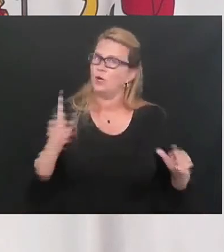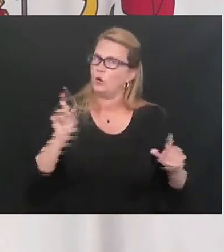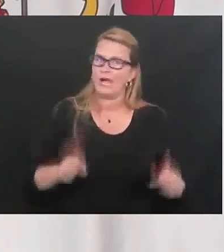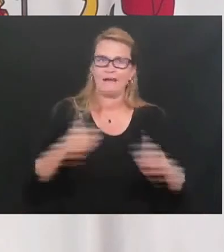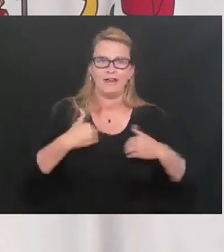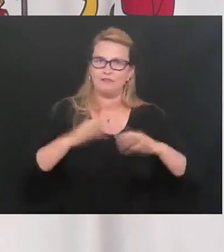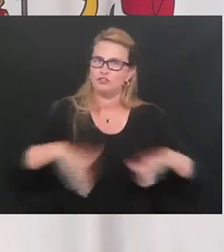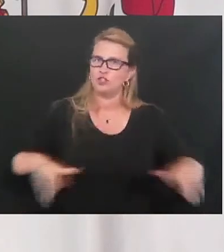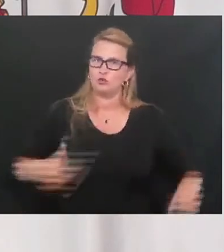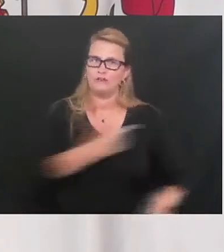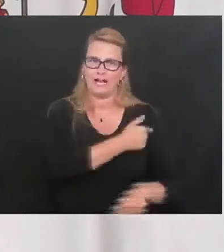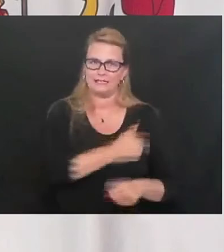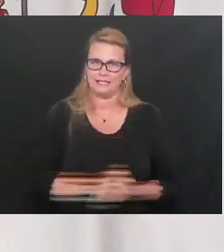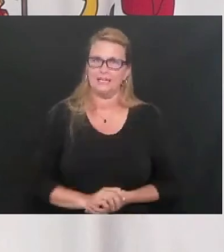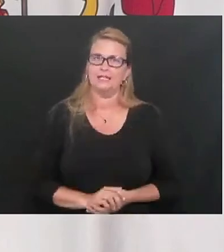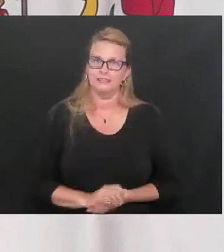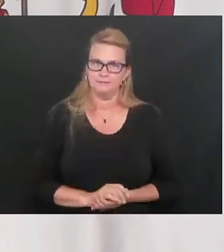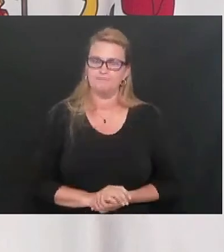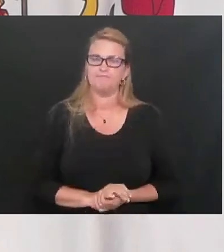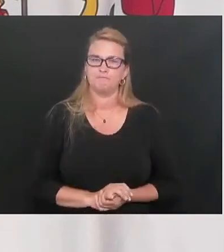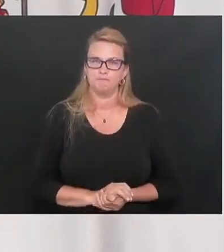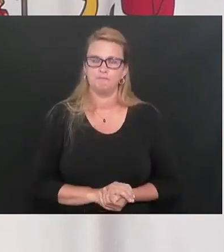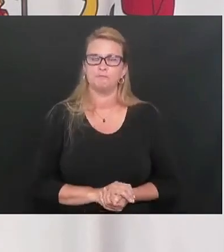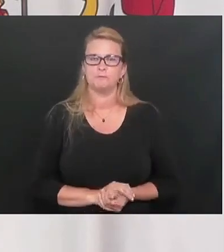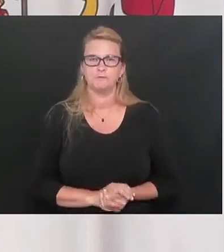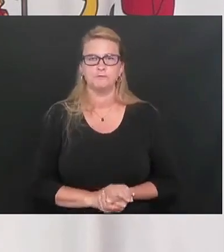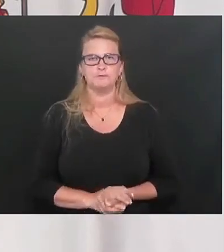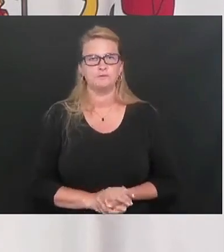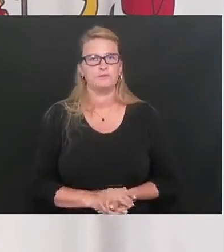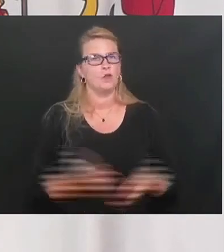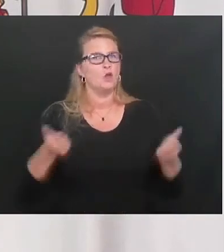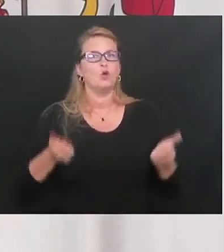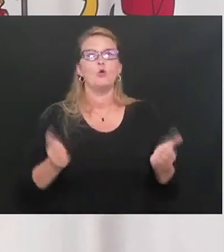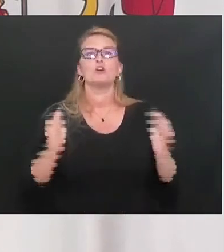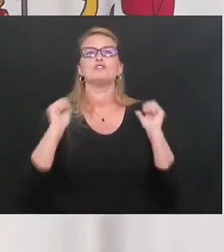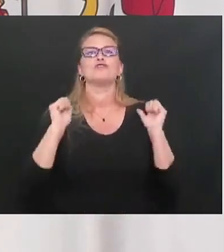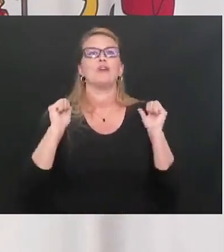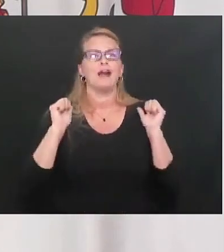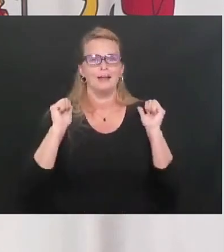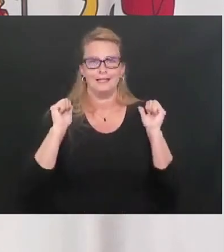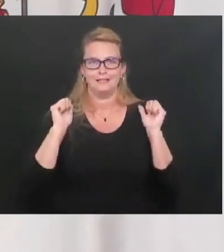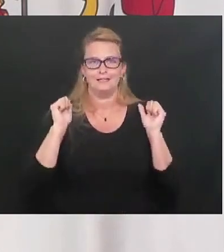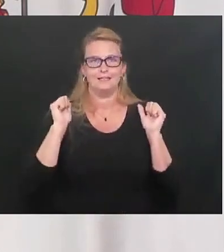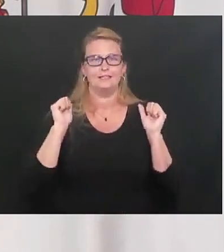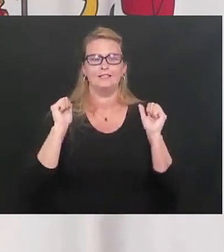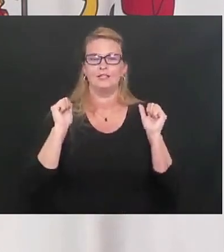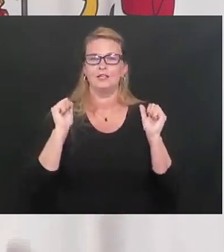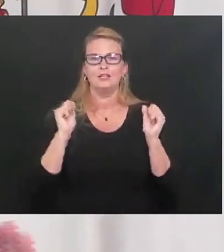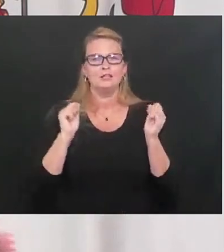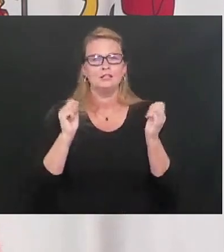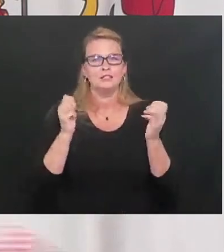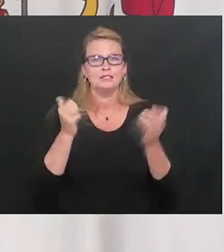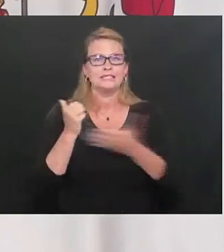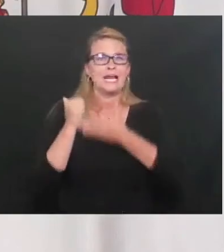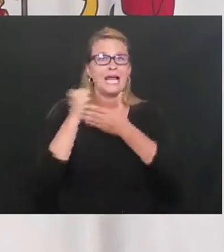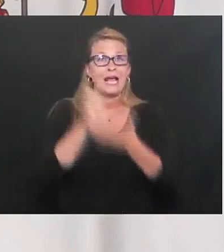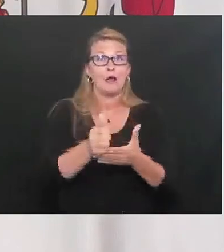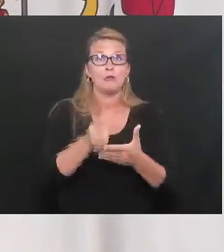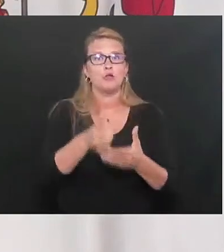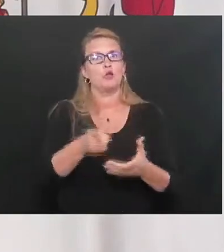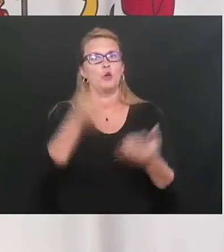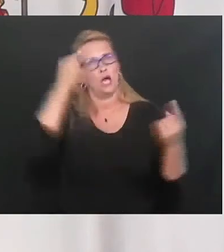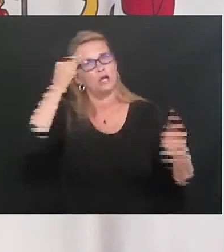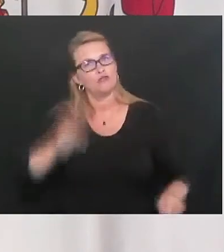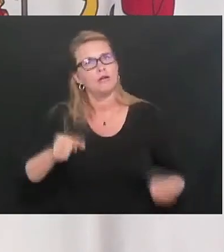kids vaccinated. You know, and we're trying like crazy to help you to say yes to this